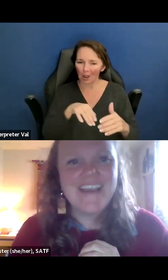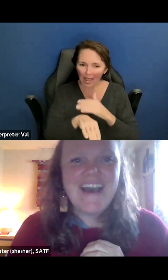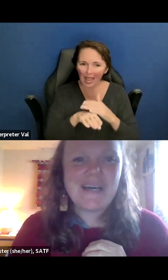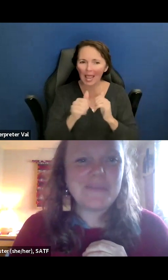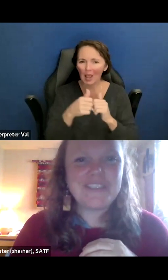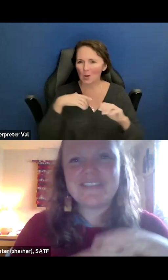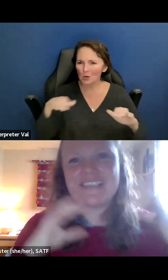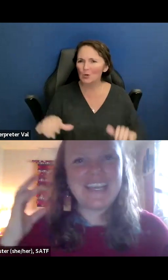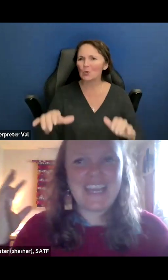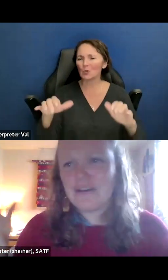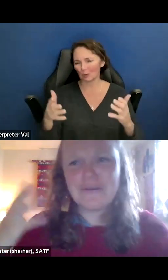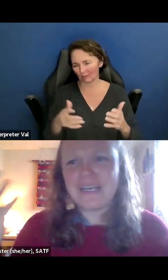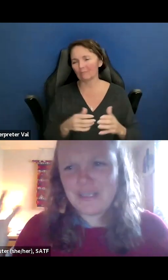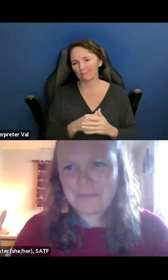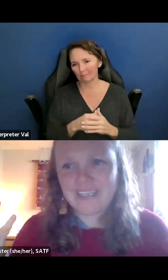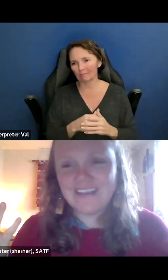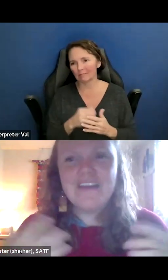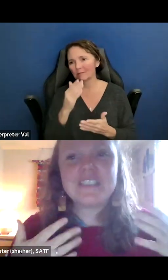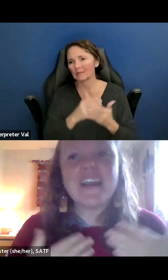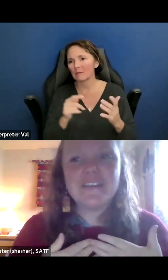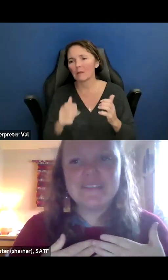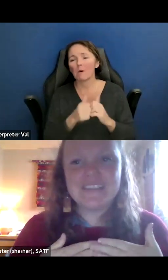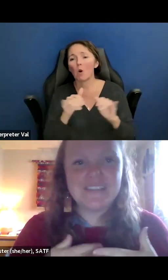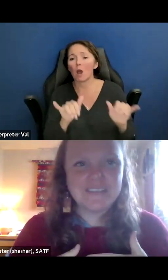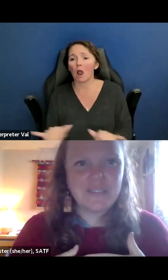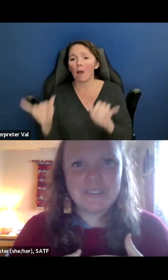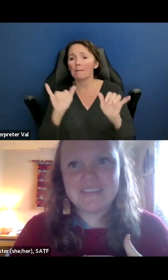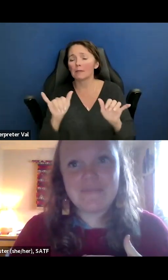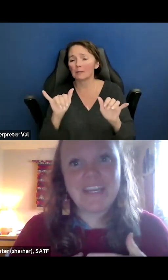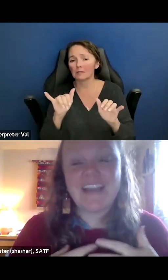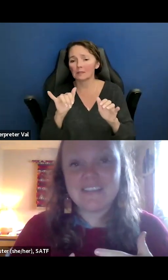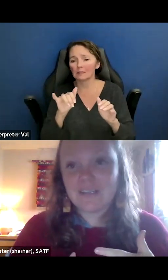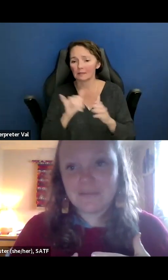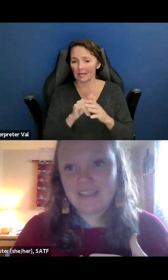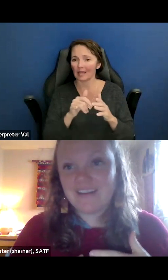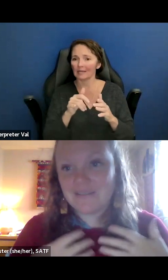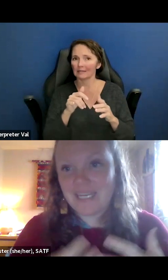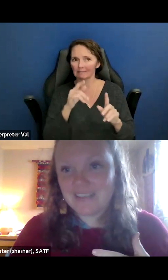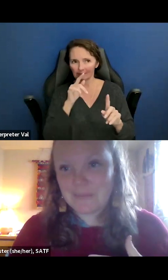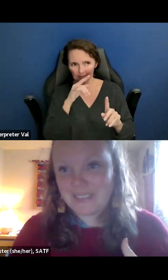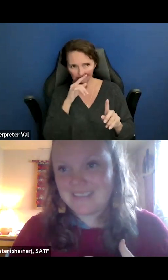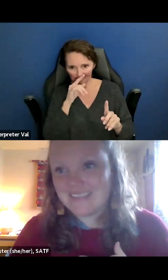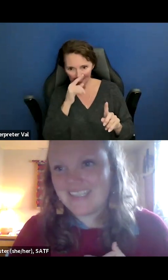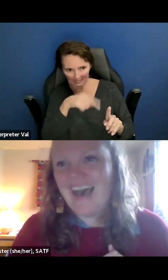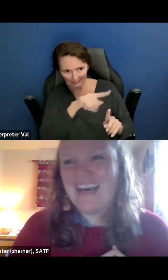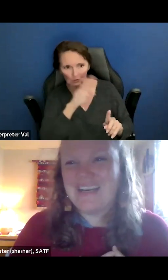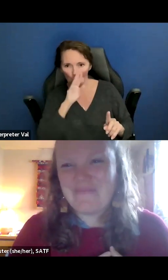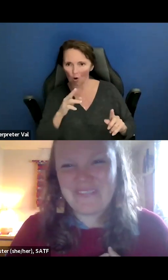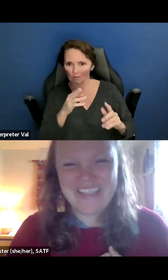things. It just is like, how do I human? Which I know as an adult human is something I struggle with on a regular